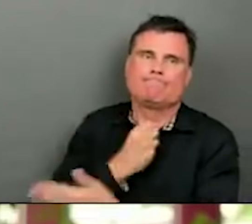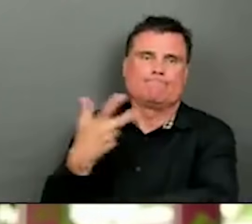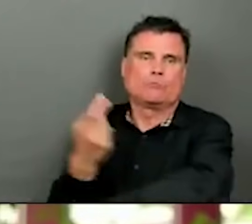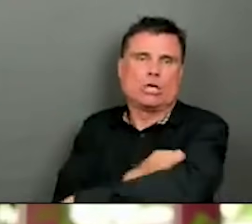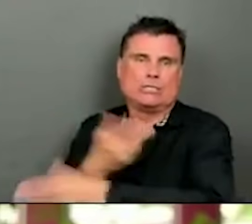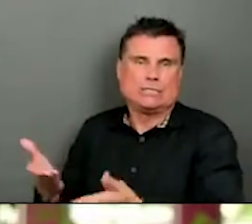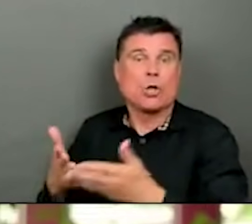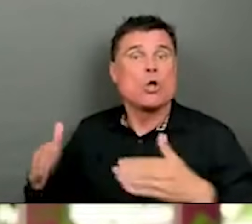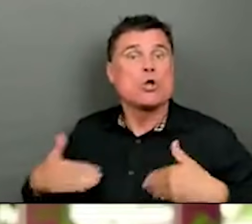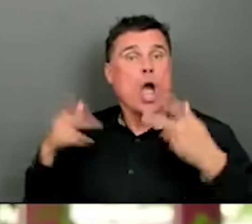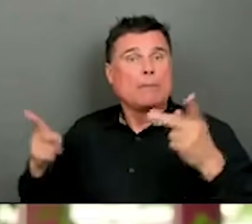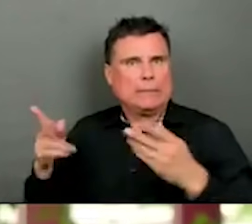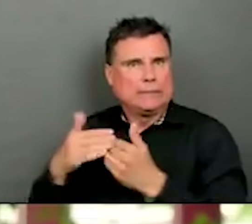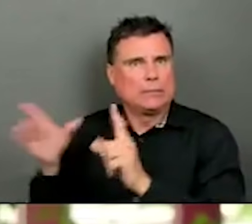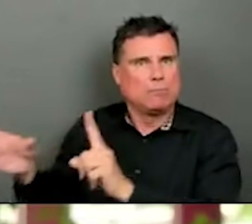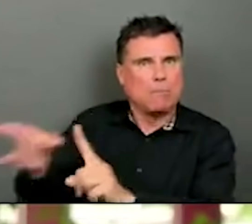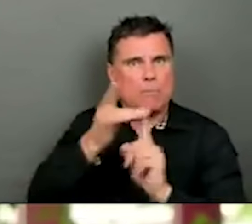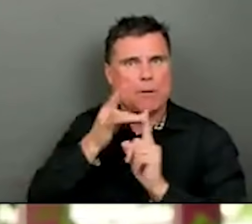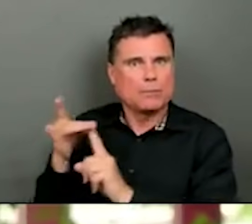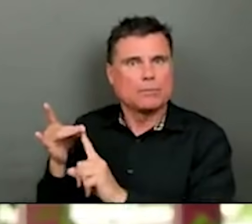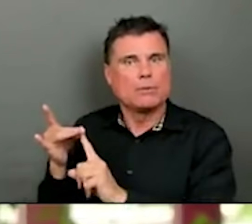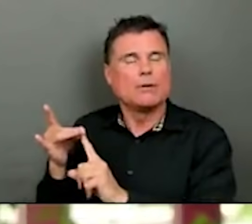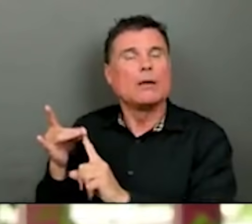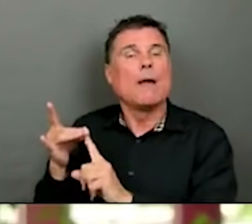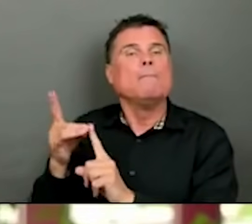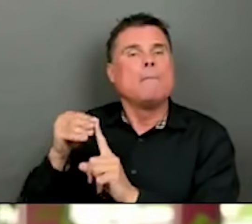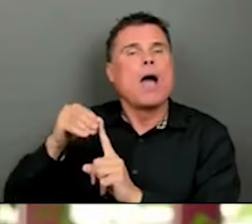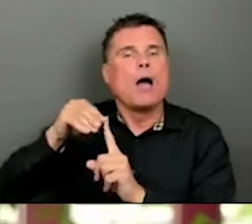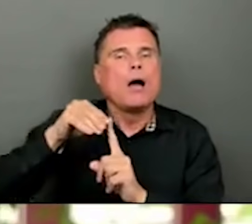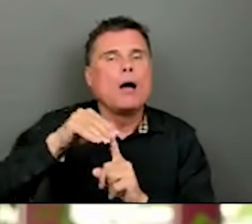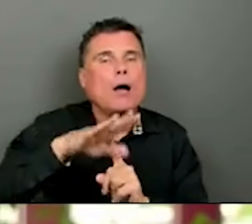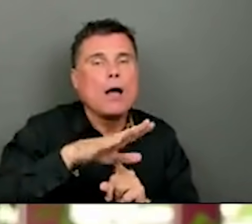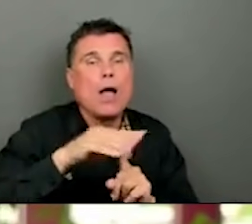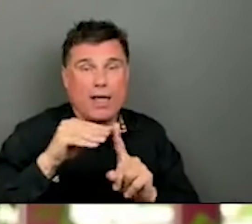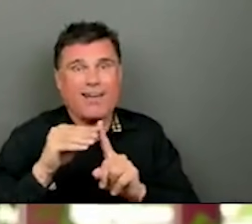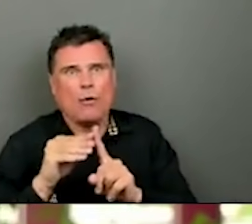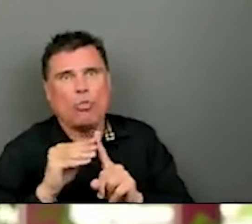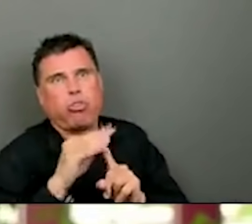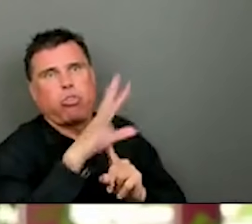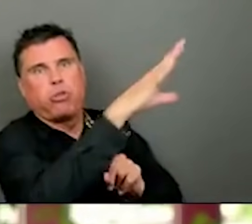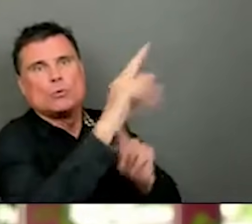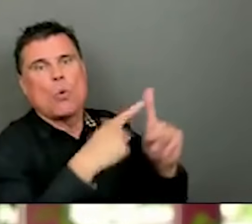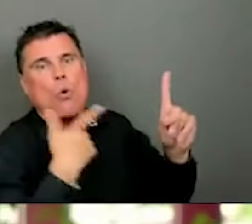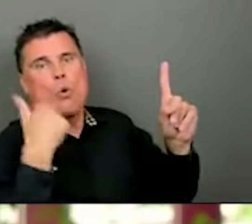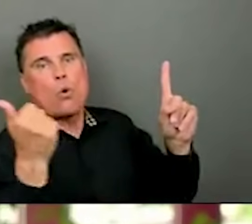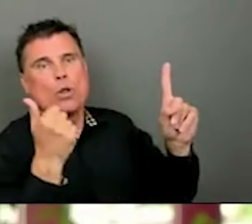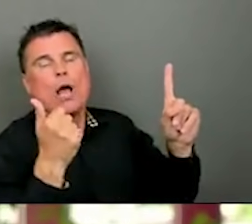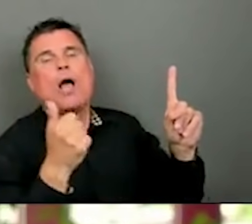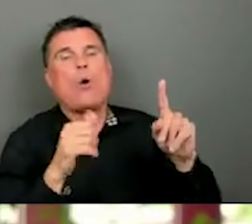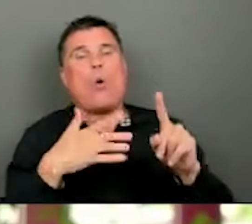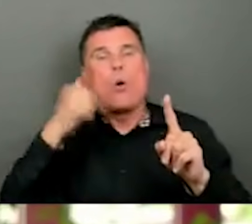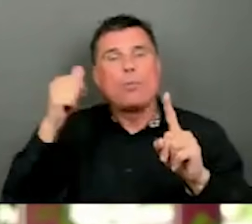people, you can get spillover into older people, into people who are more likely to have severe illness and end up in